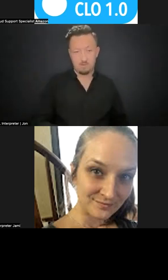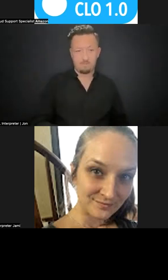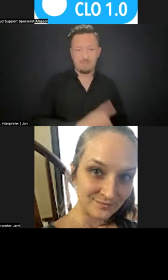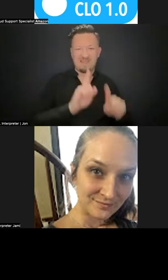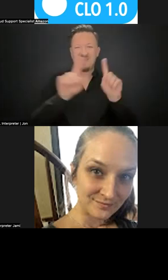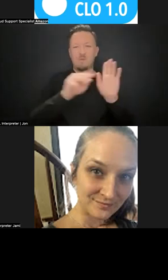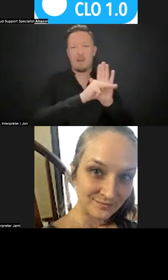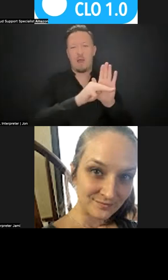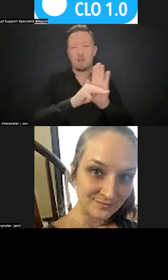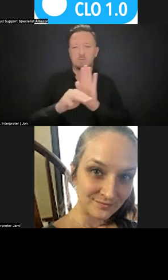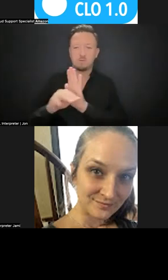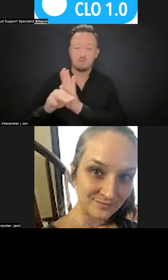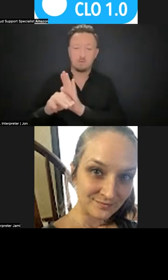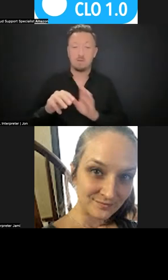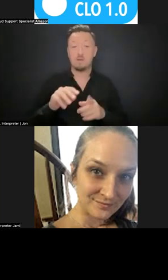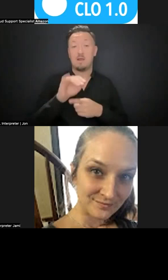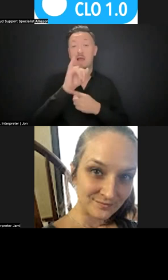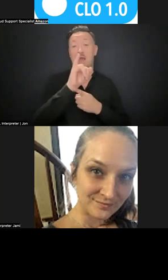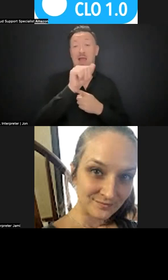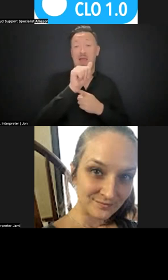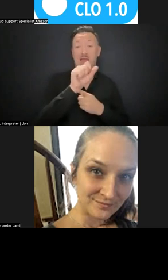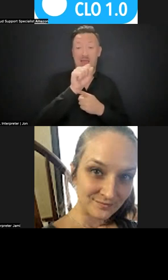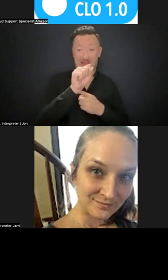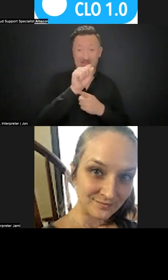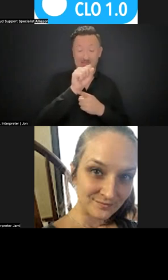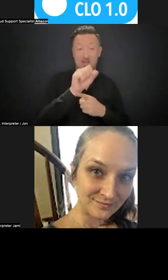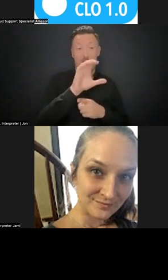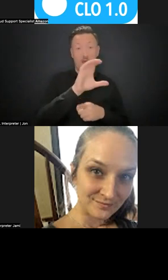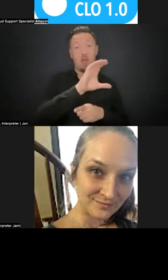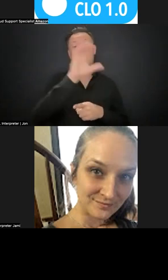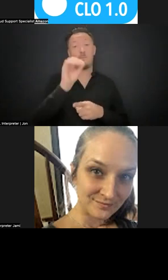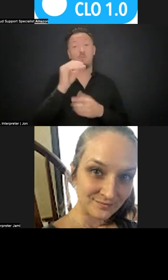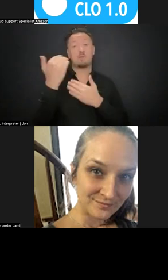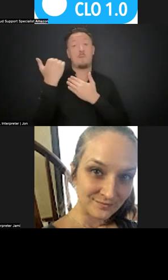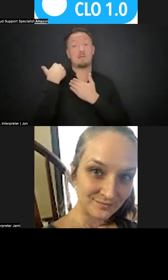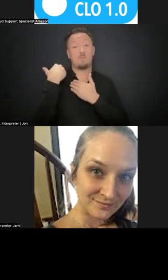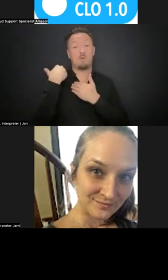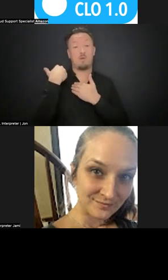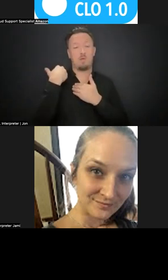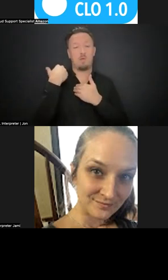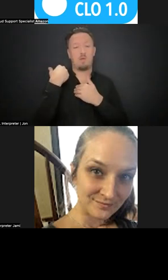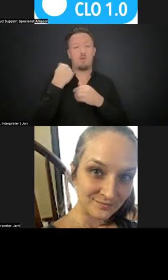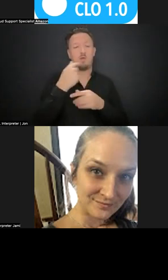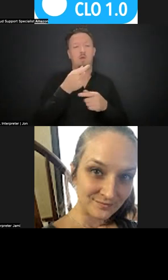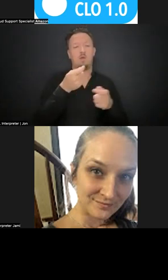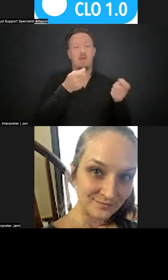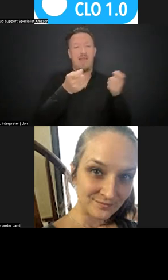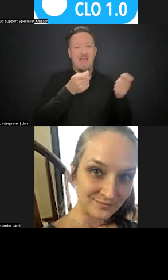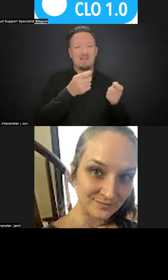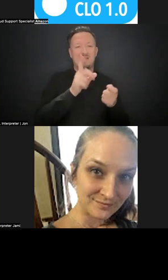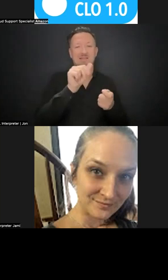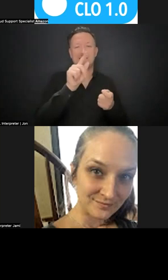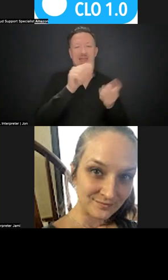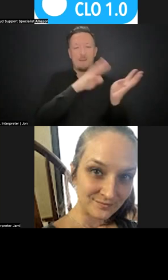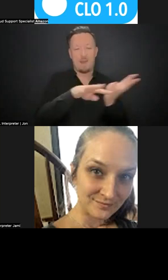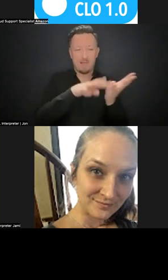models. Under the IaaS model, companies are responsible for maintaining their data pipeline and software that runs